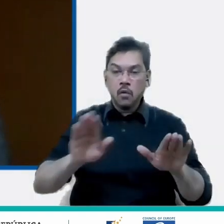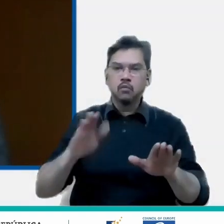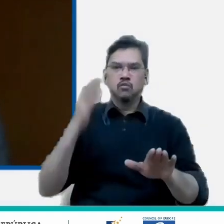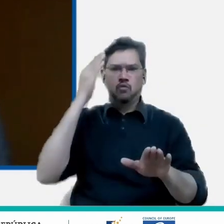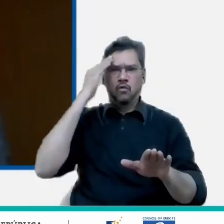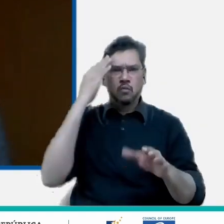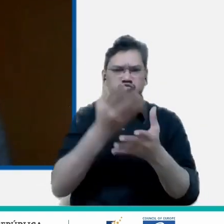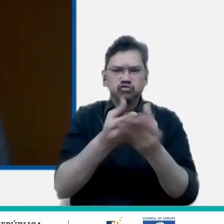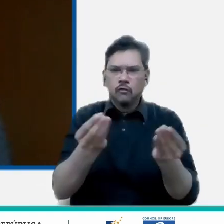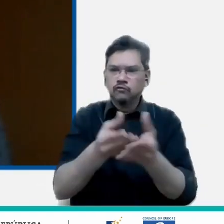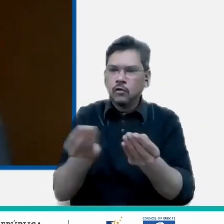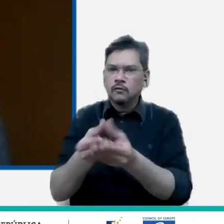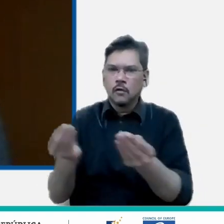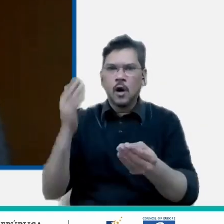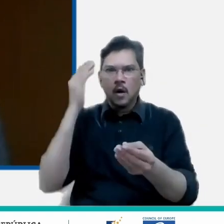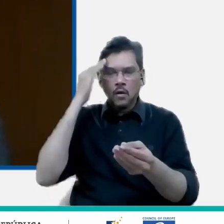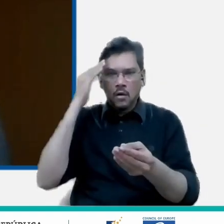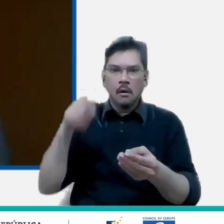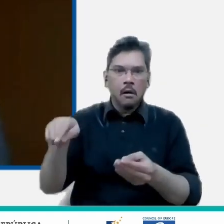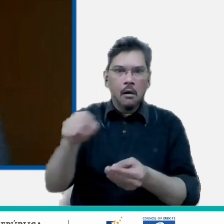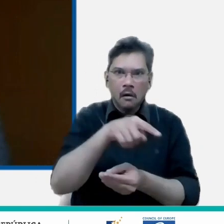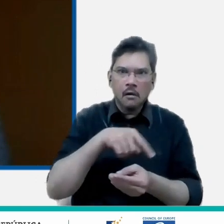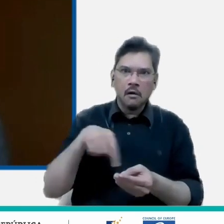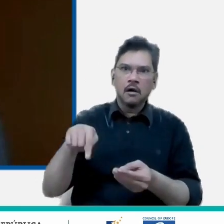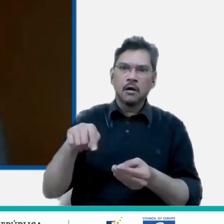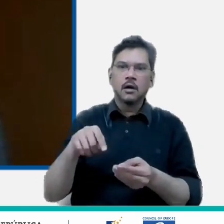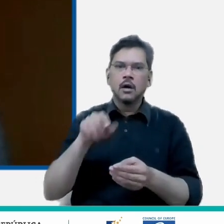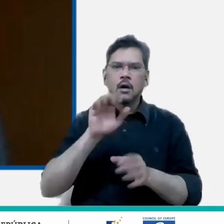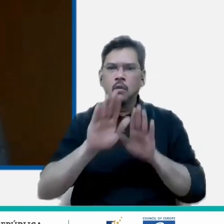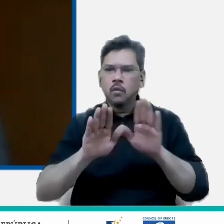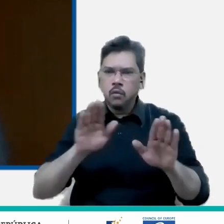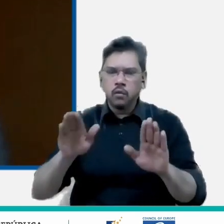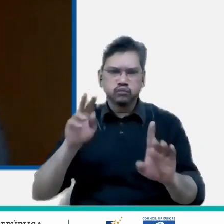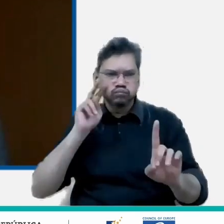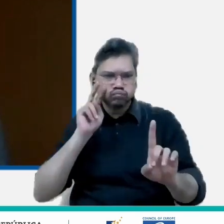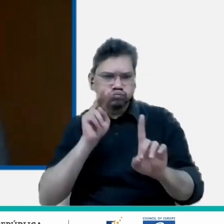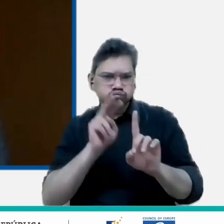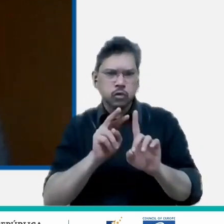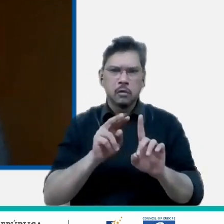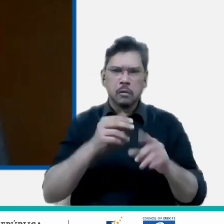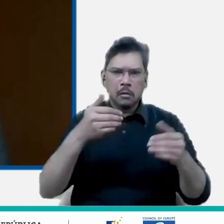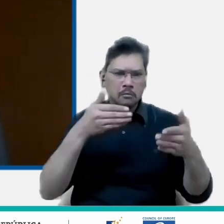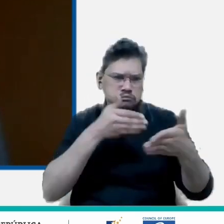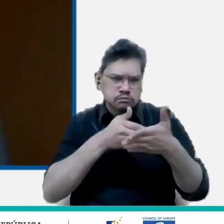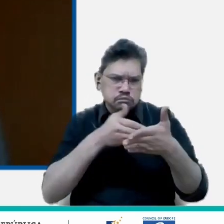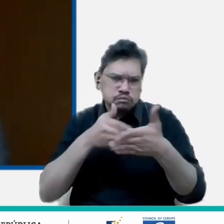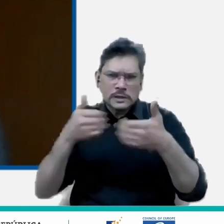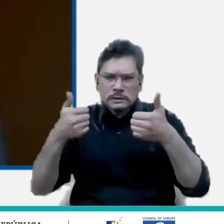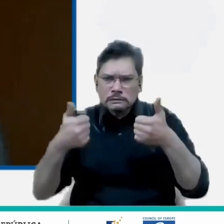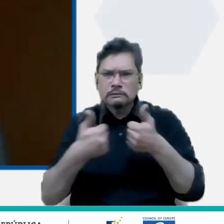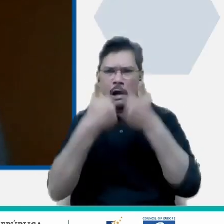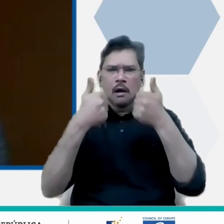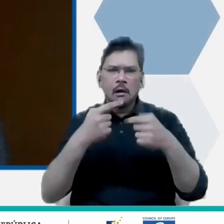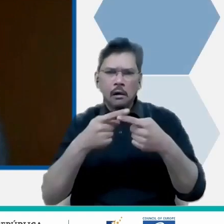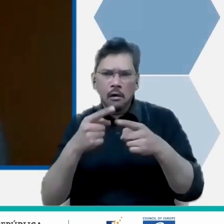public thinks and what is their perception of the challenges that we are facing is often forgotten by us as DRR community. This